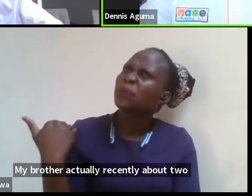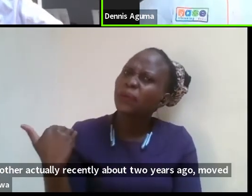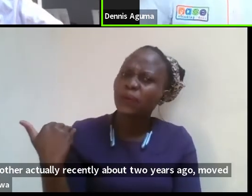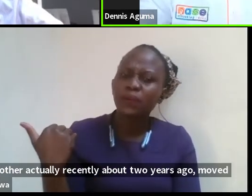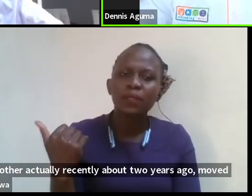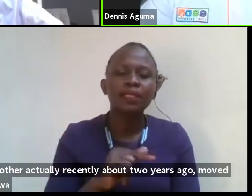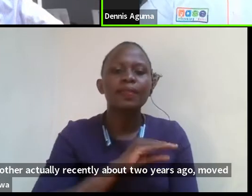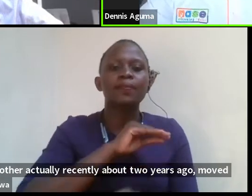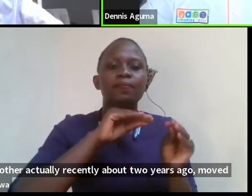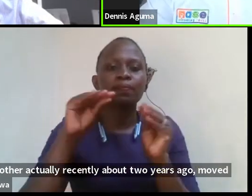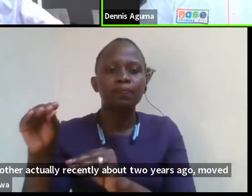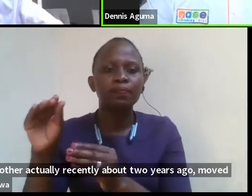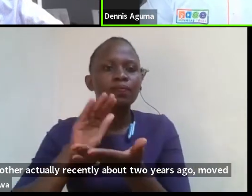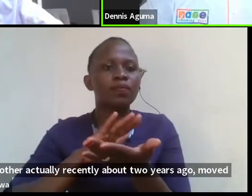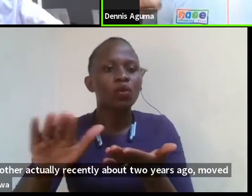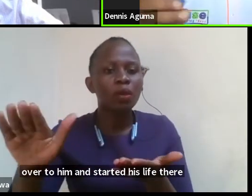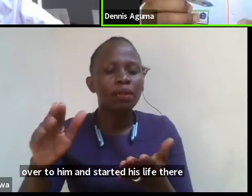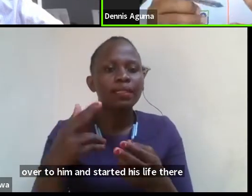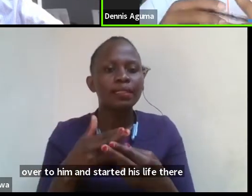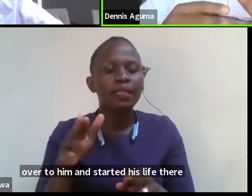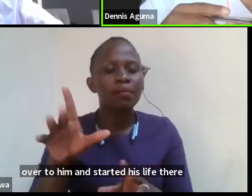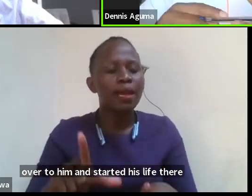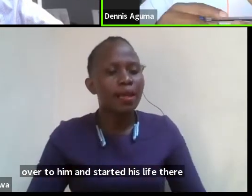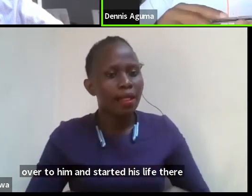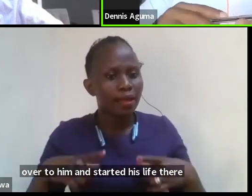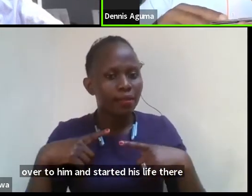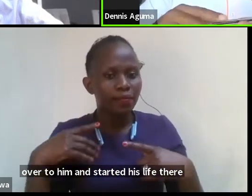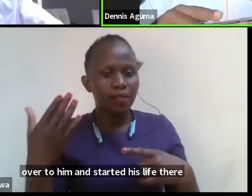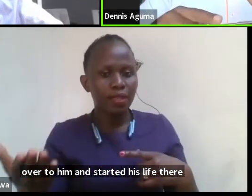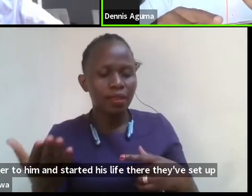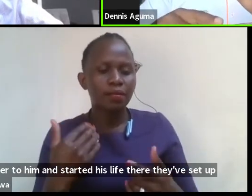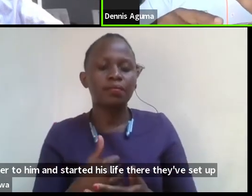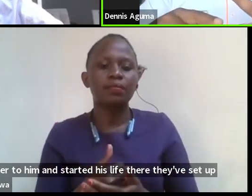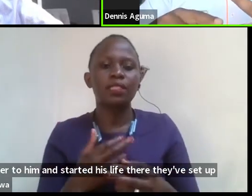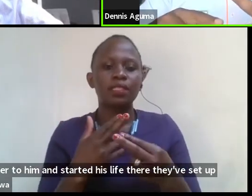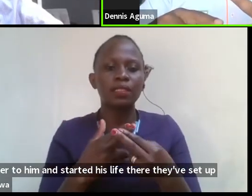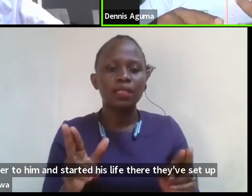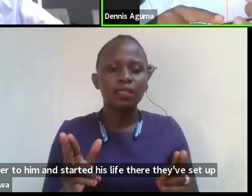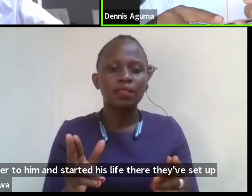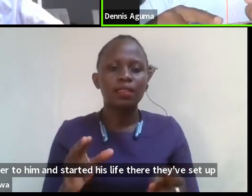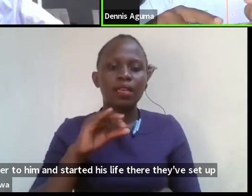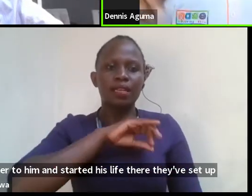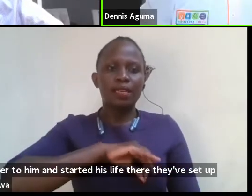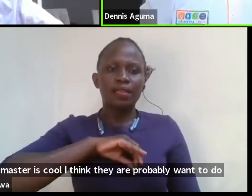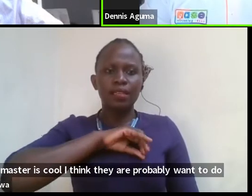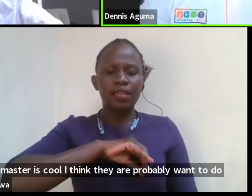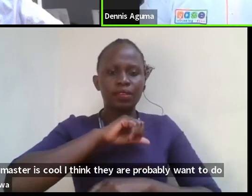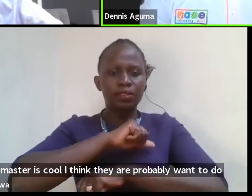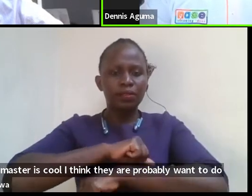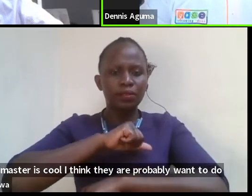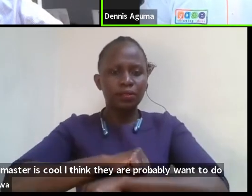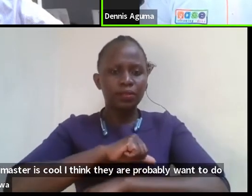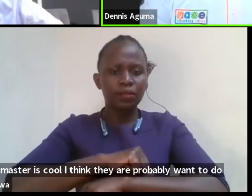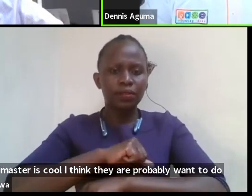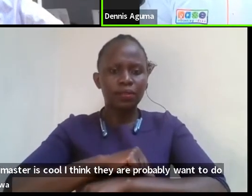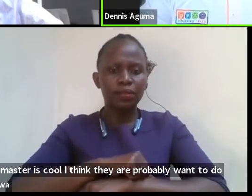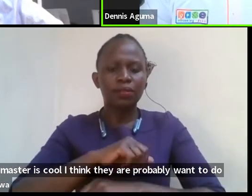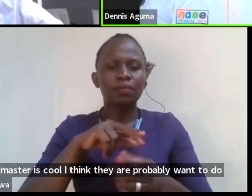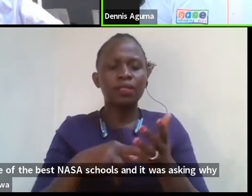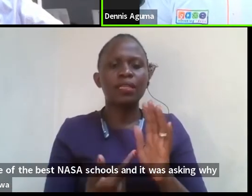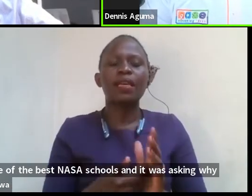and started his life there. They've set up a nursery school. I think they're probably going to be one of the best nursery schools. And I was